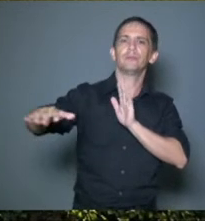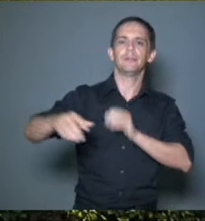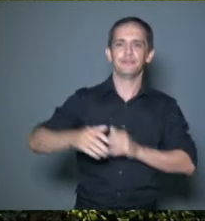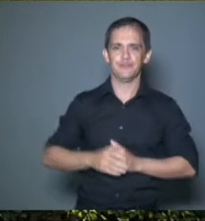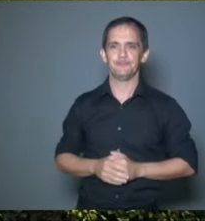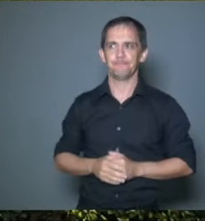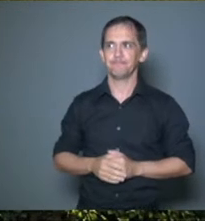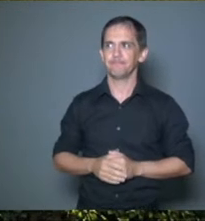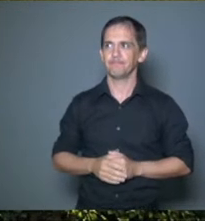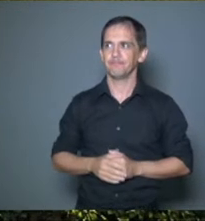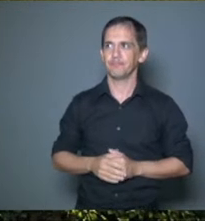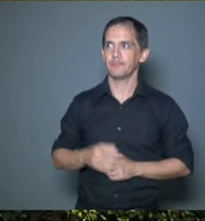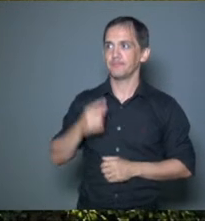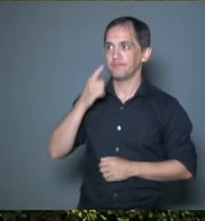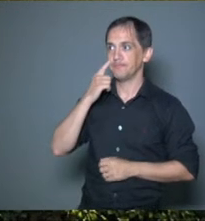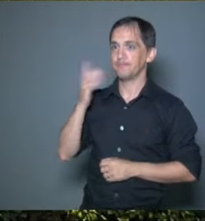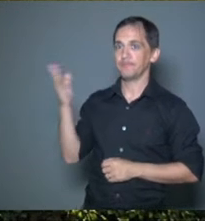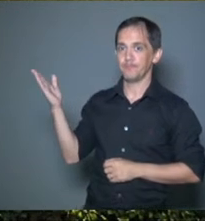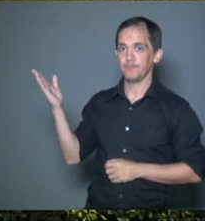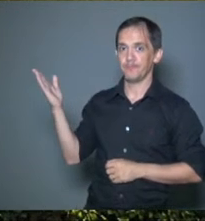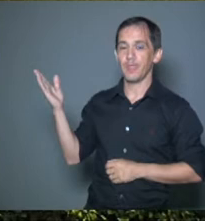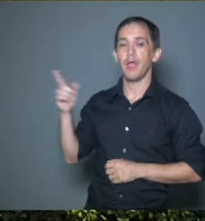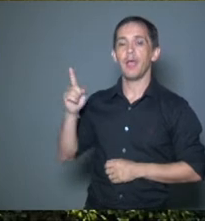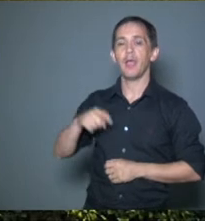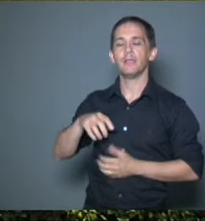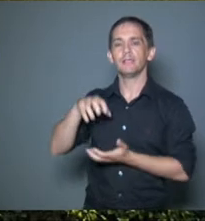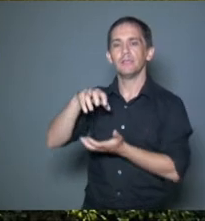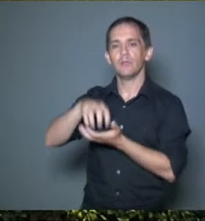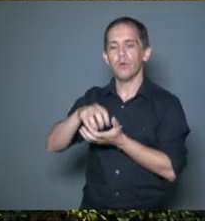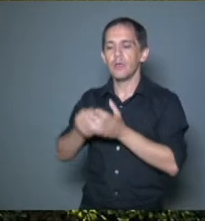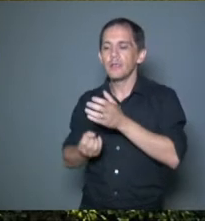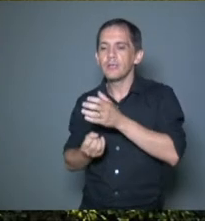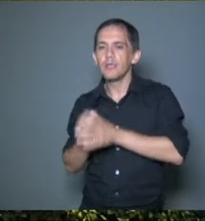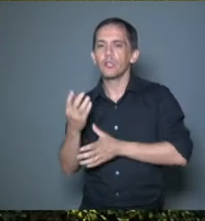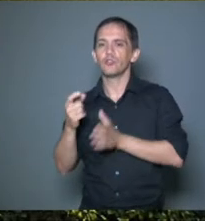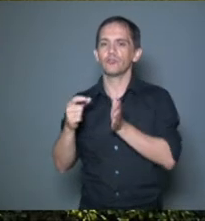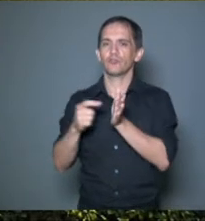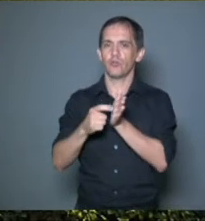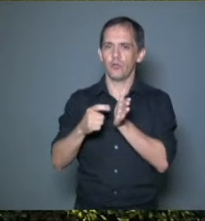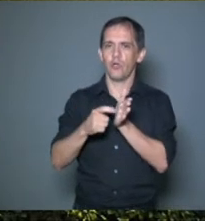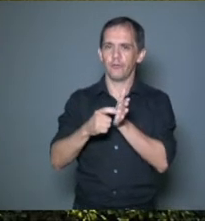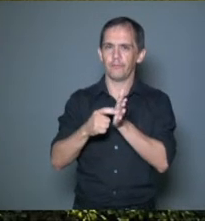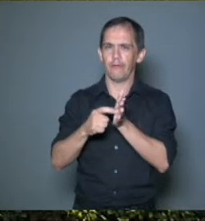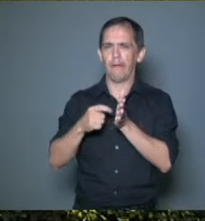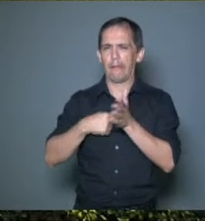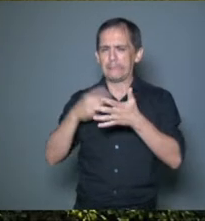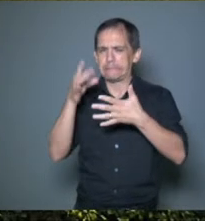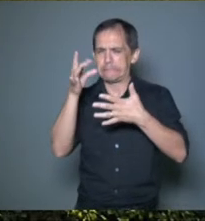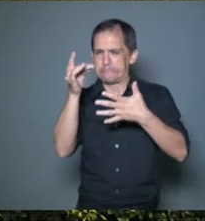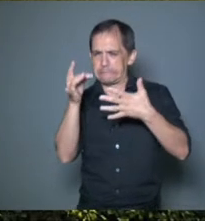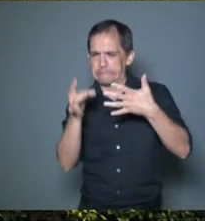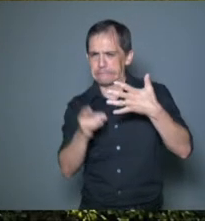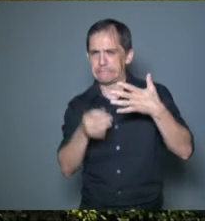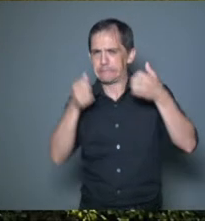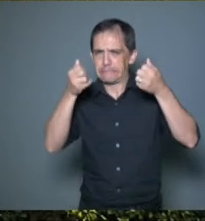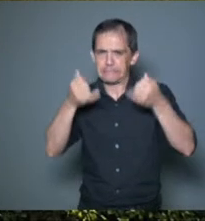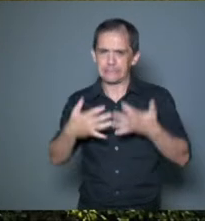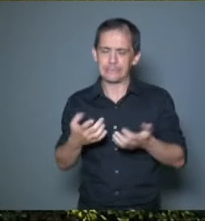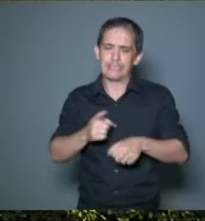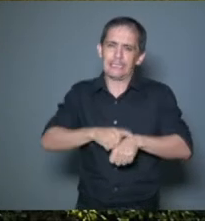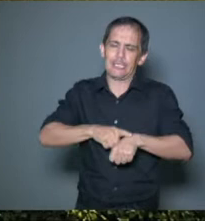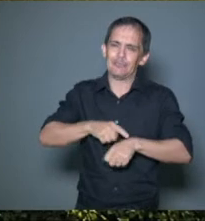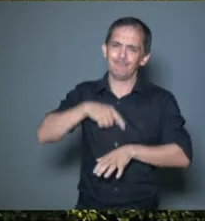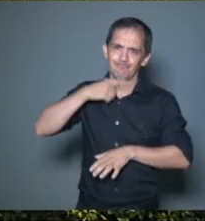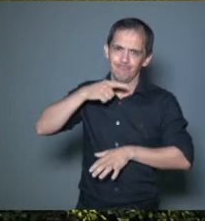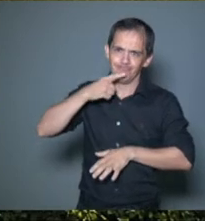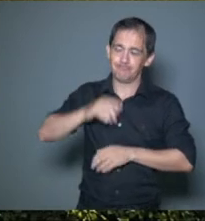scaling their use up in the company. The Digital Lab is our software factory. I won't be